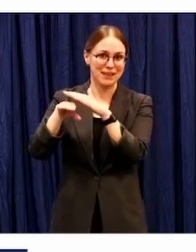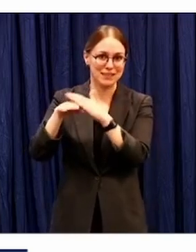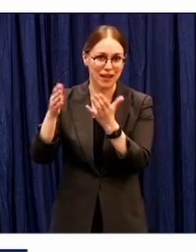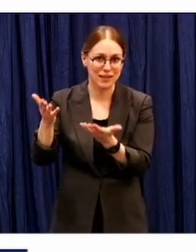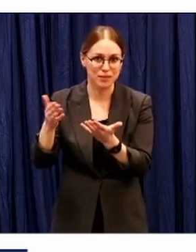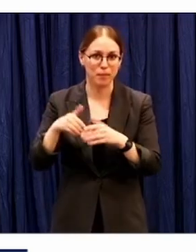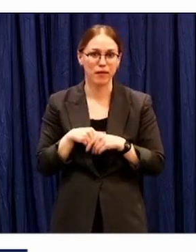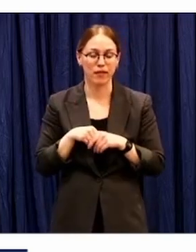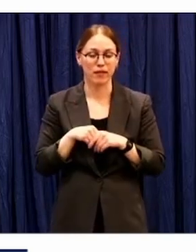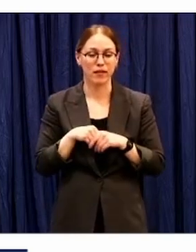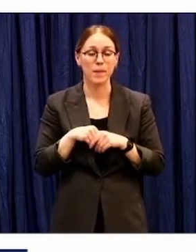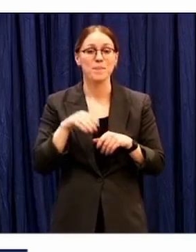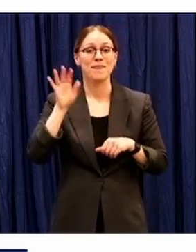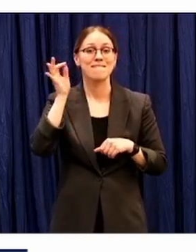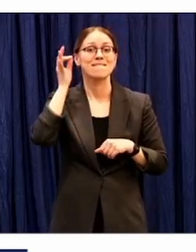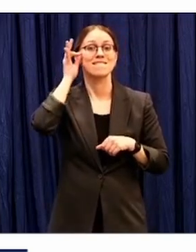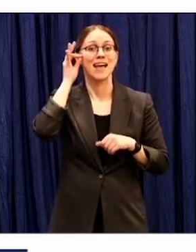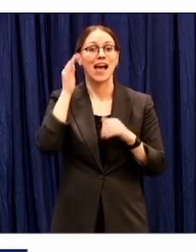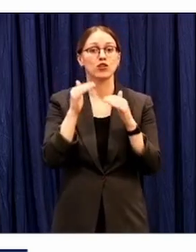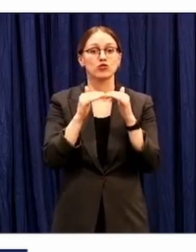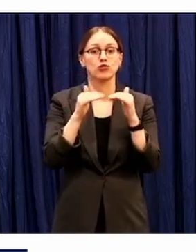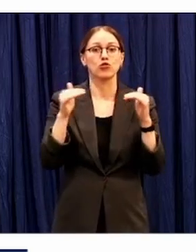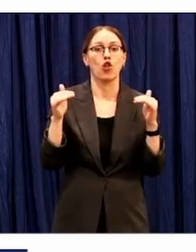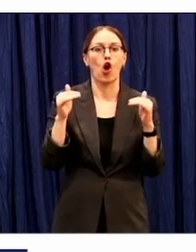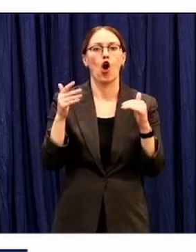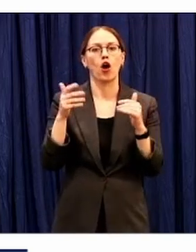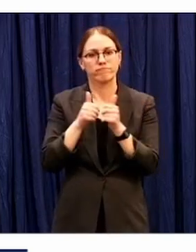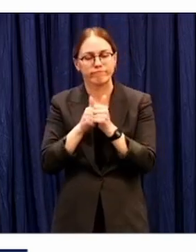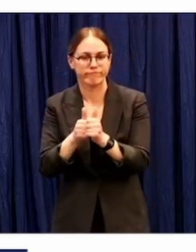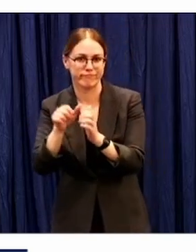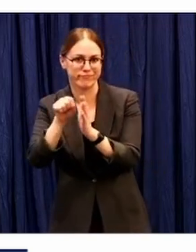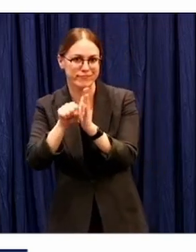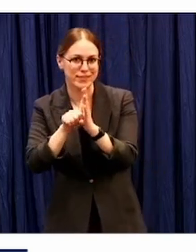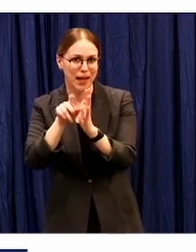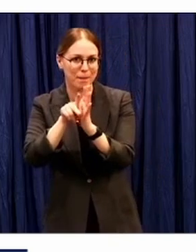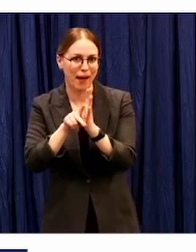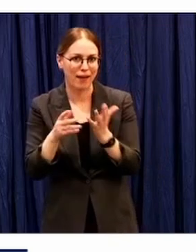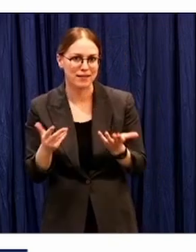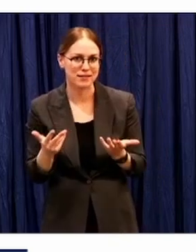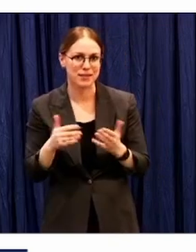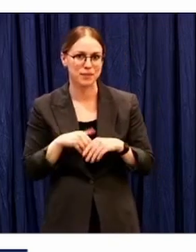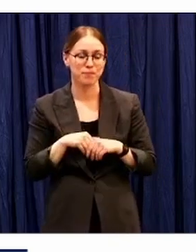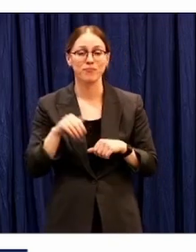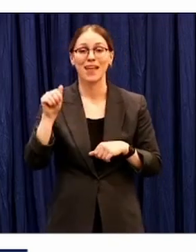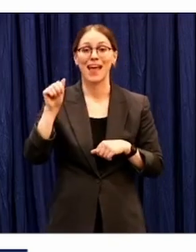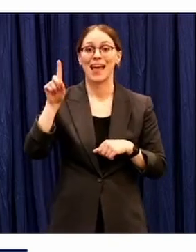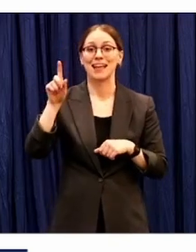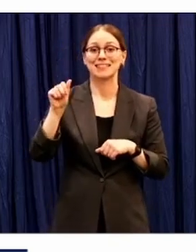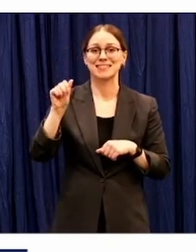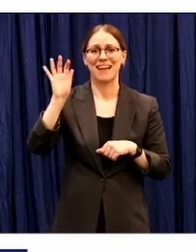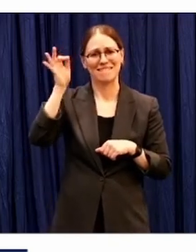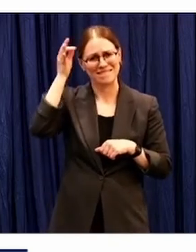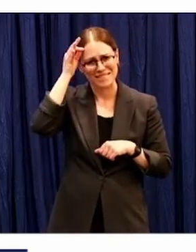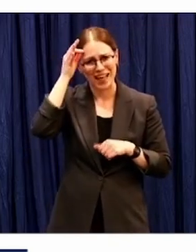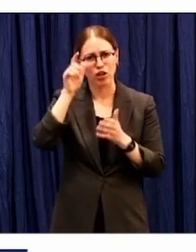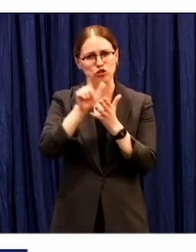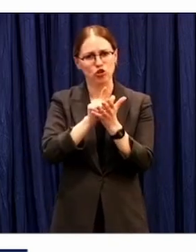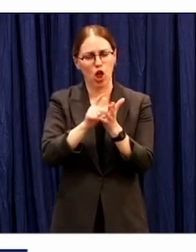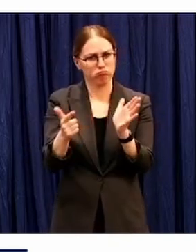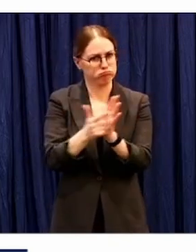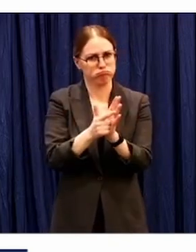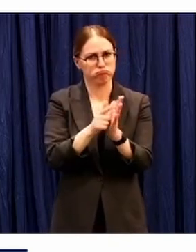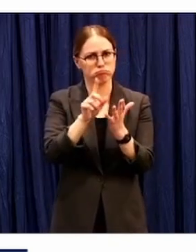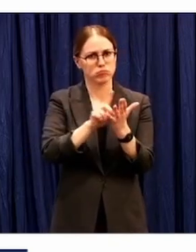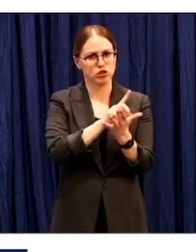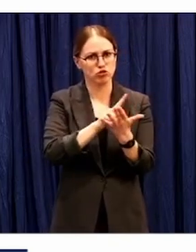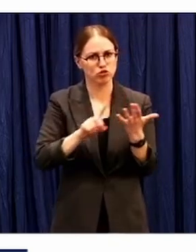the federal law by state policy. So the ADA is a federal law that prohibits discrimination on